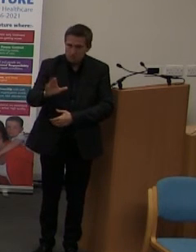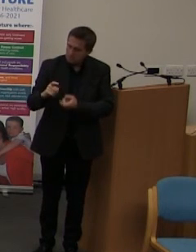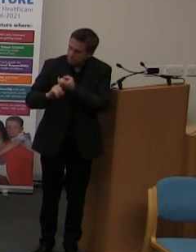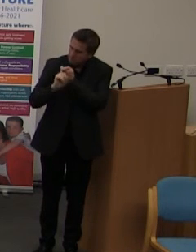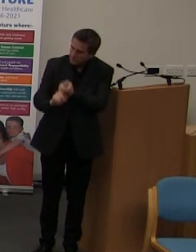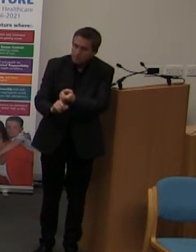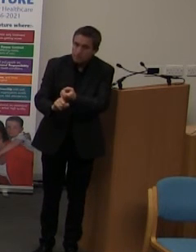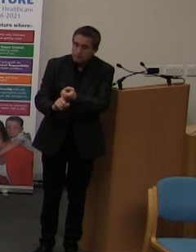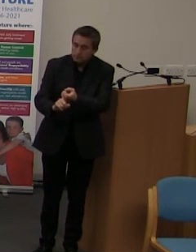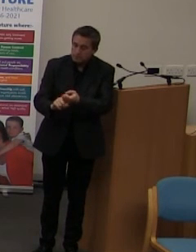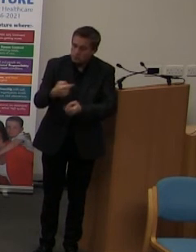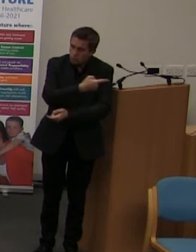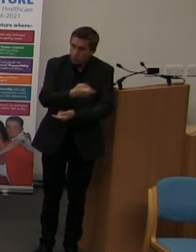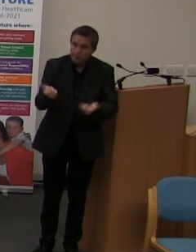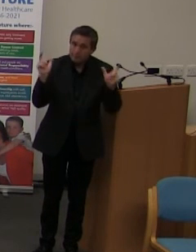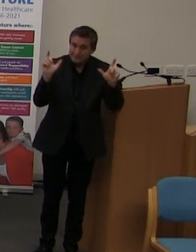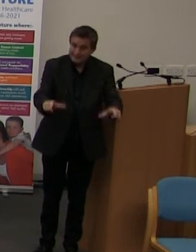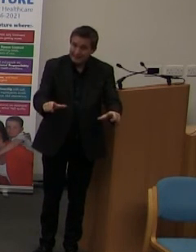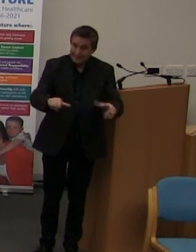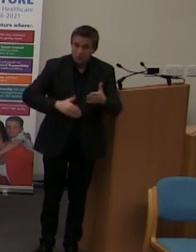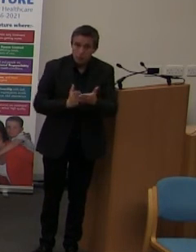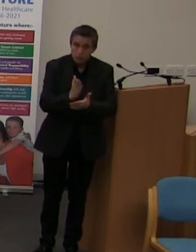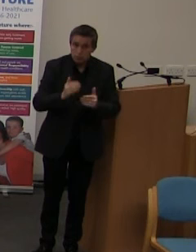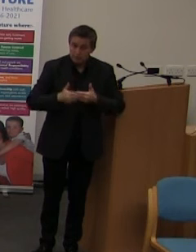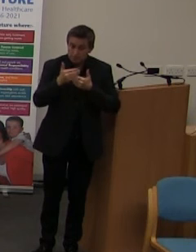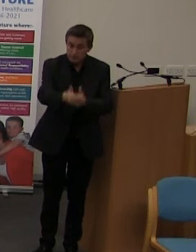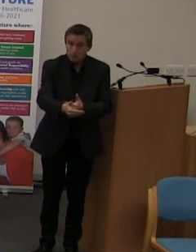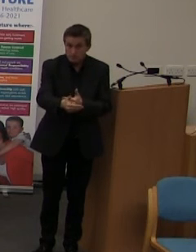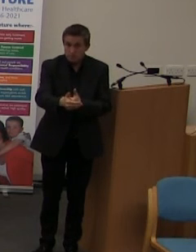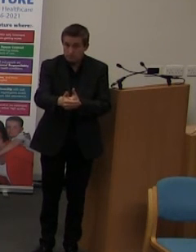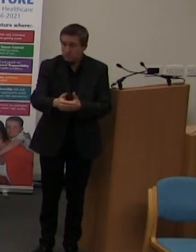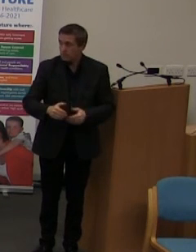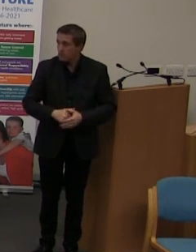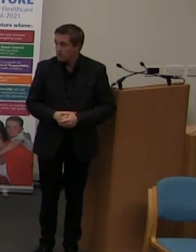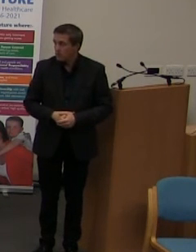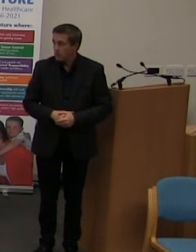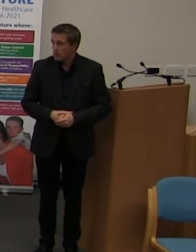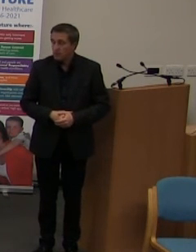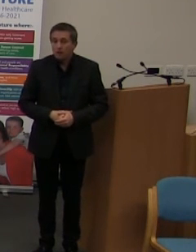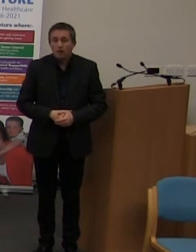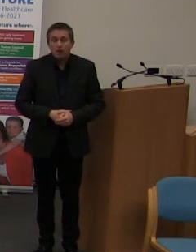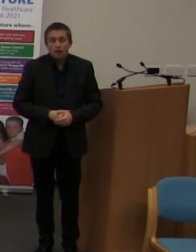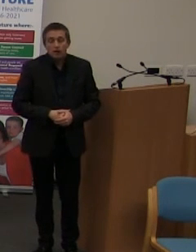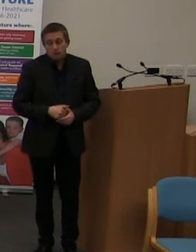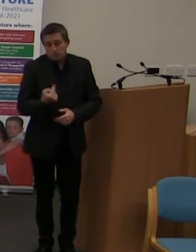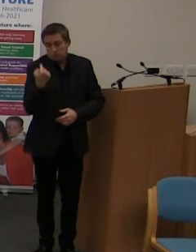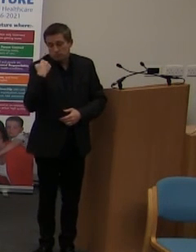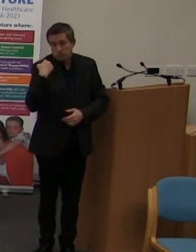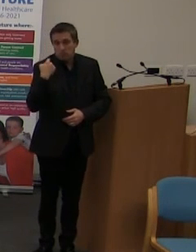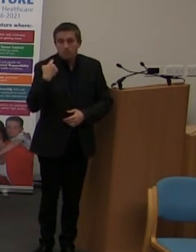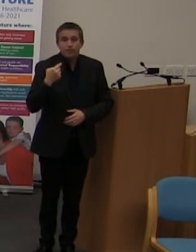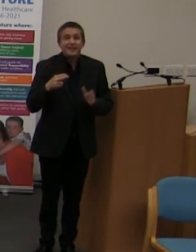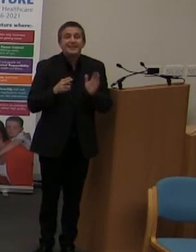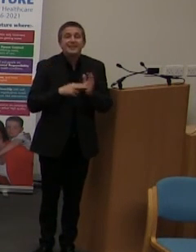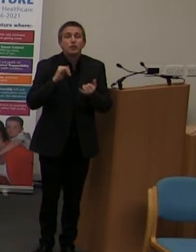to doing all we can to help them through this point in time. The other week as well, the First Minister led a